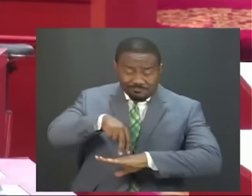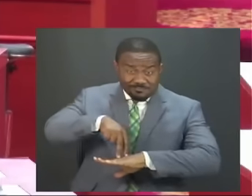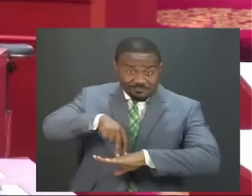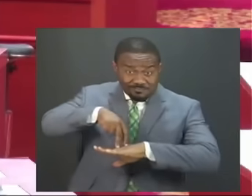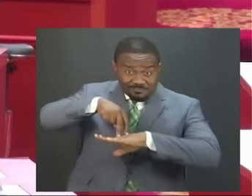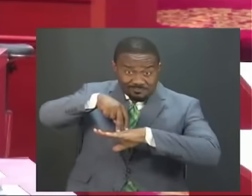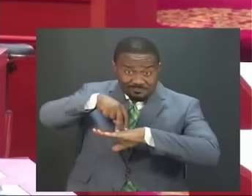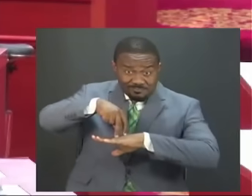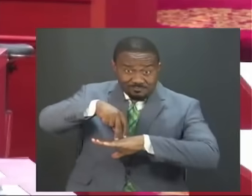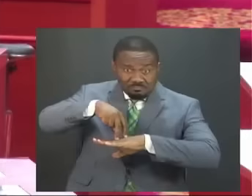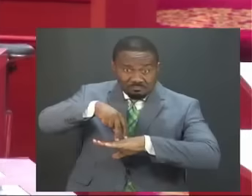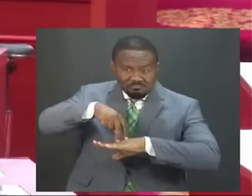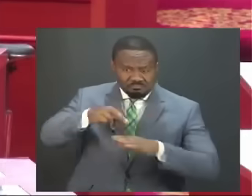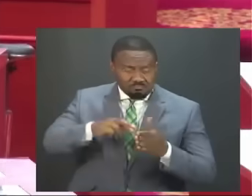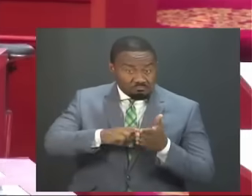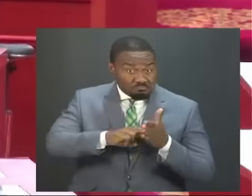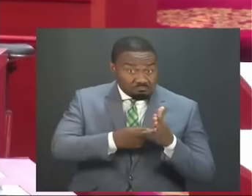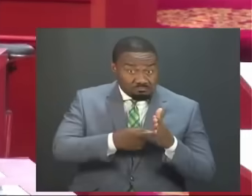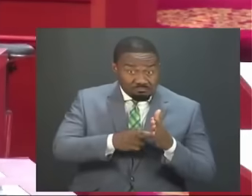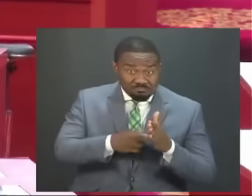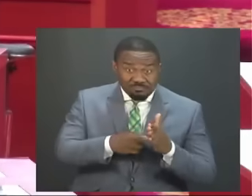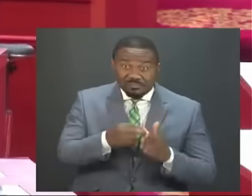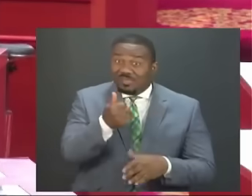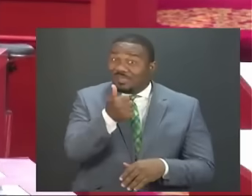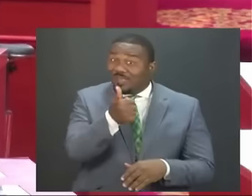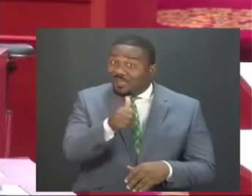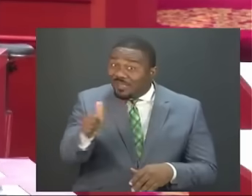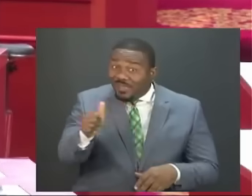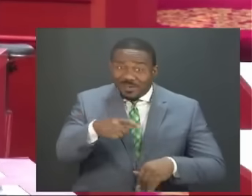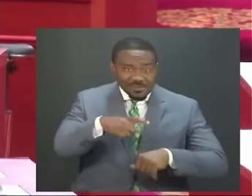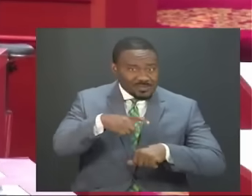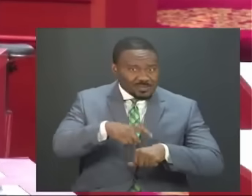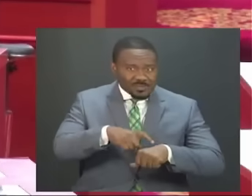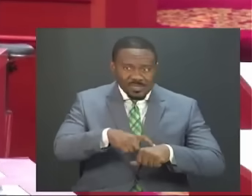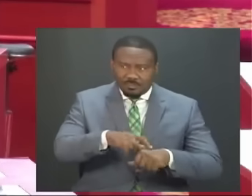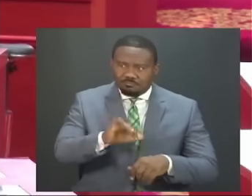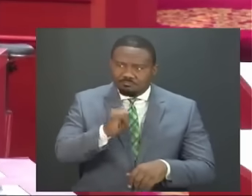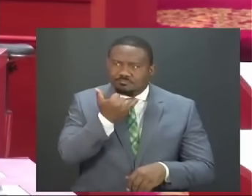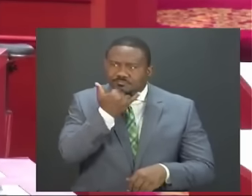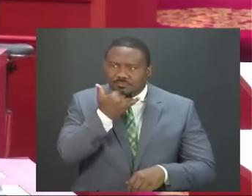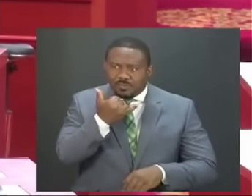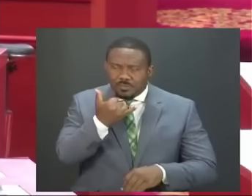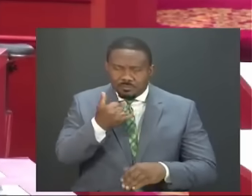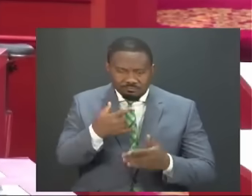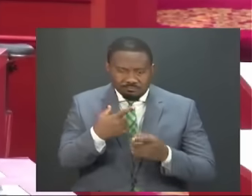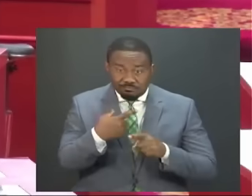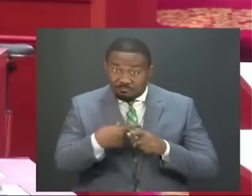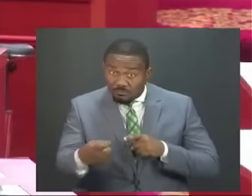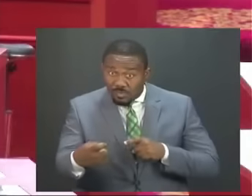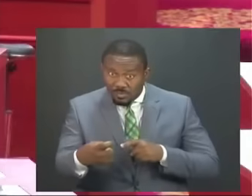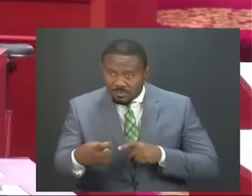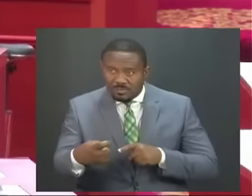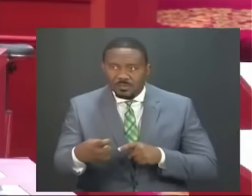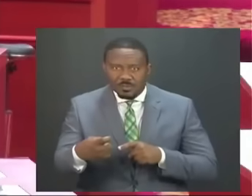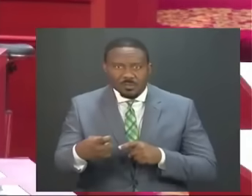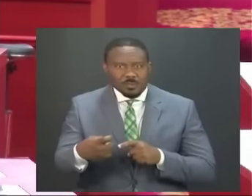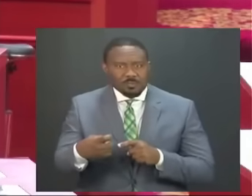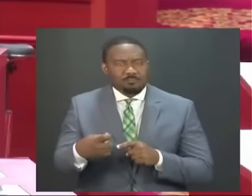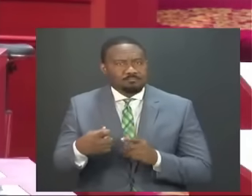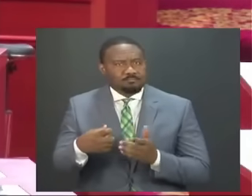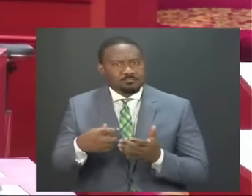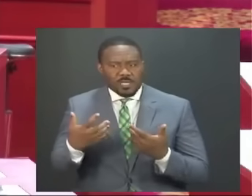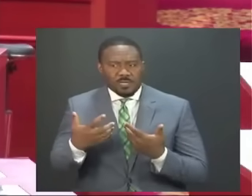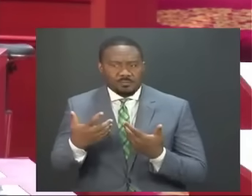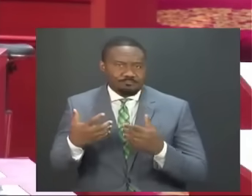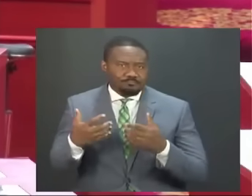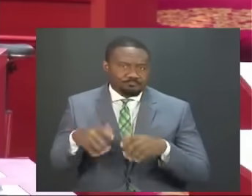Whenever there's a breakdown, the engineers are called upon to come and then fix them. But I also think that